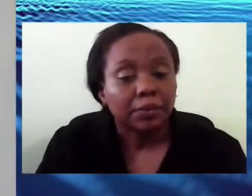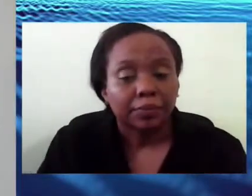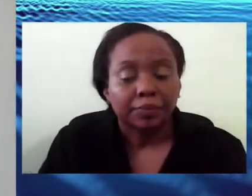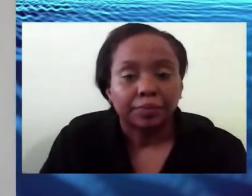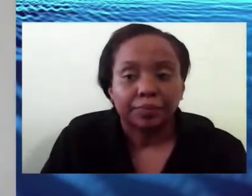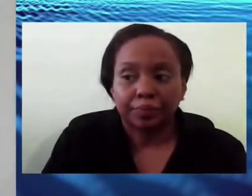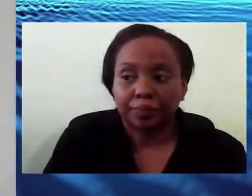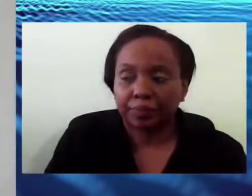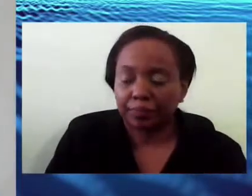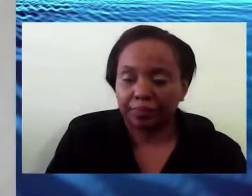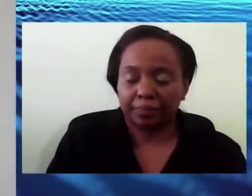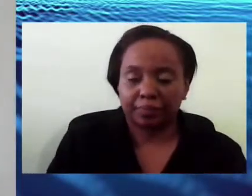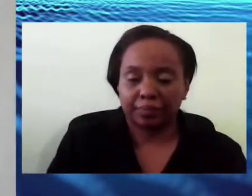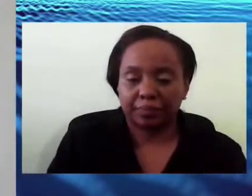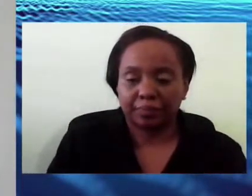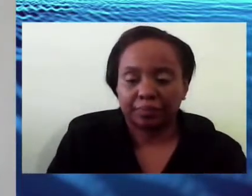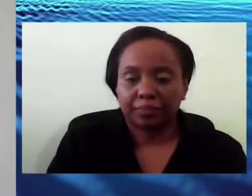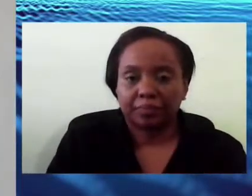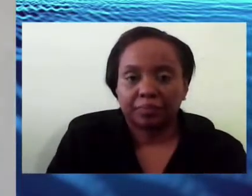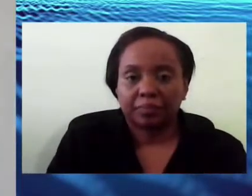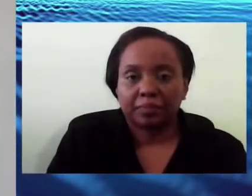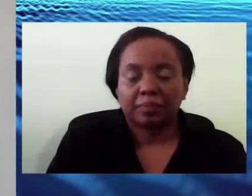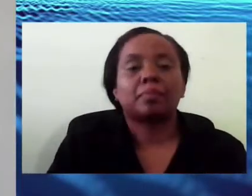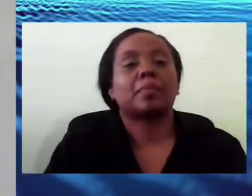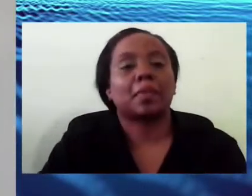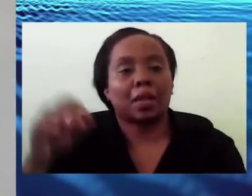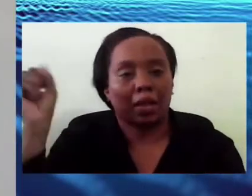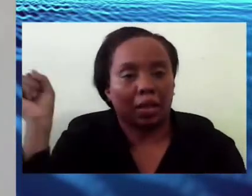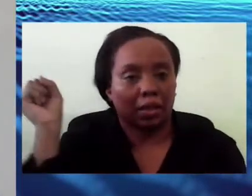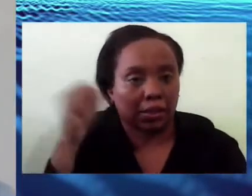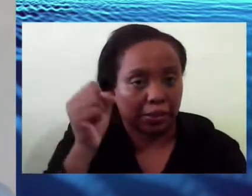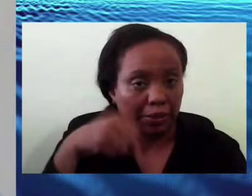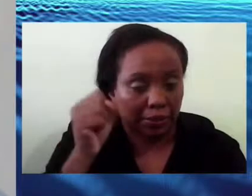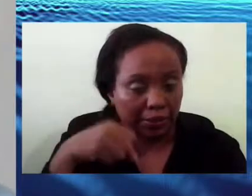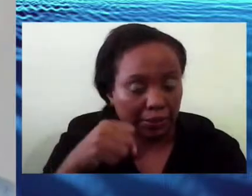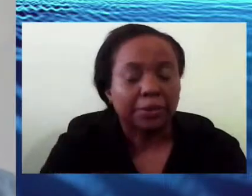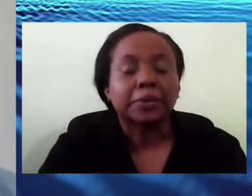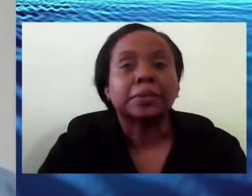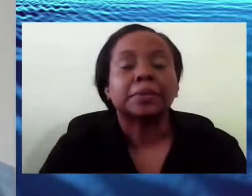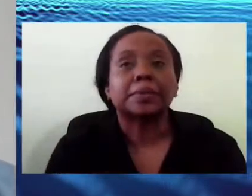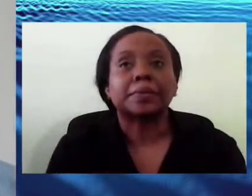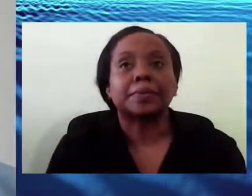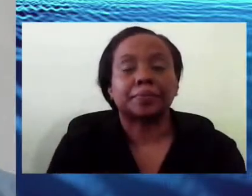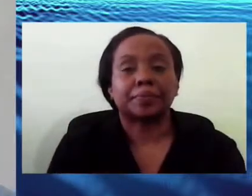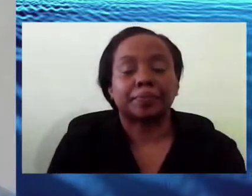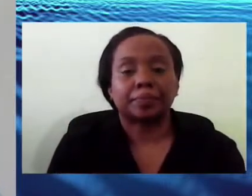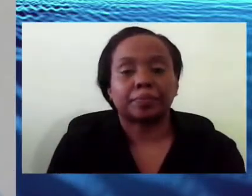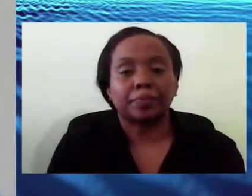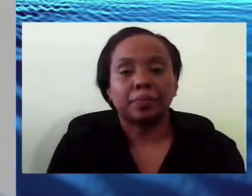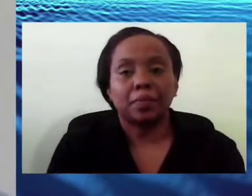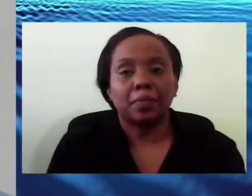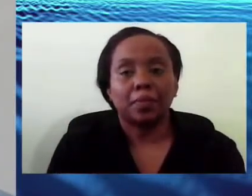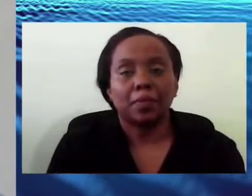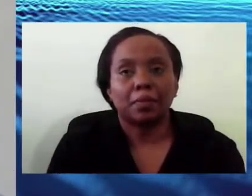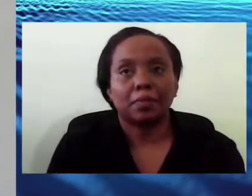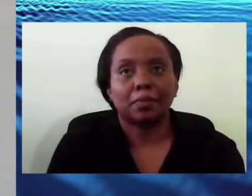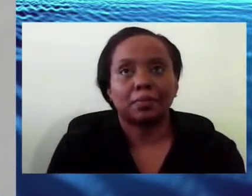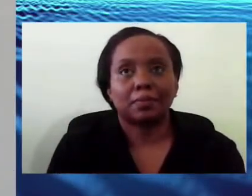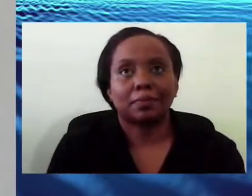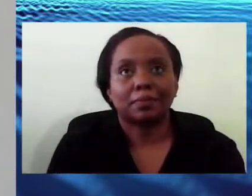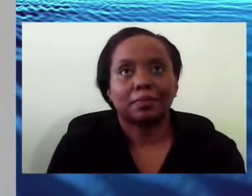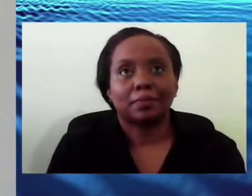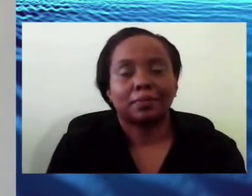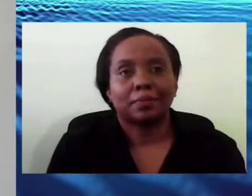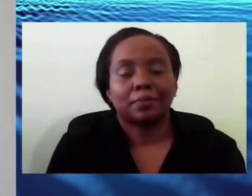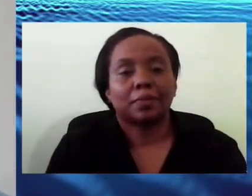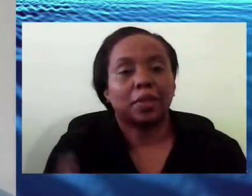Right, the answer is yes, but the department that is responsible